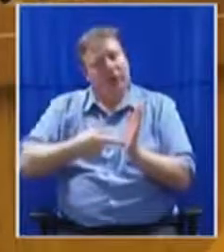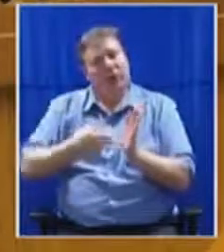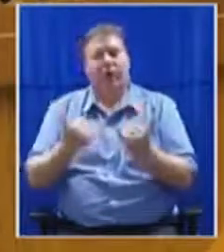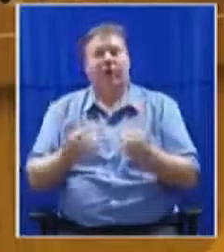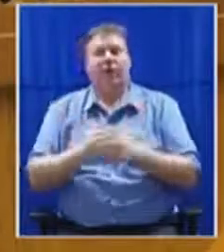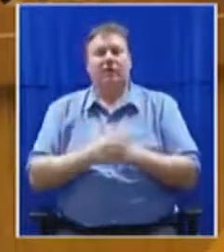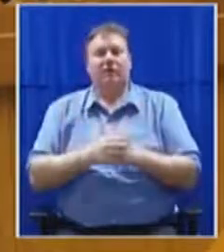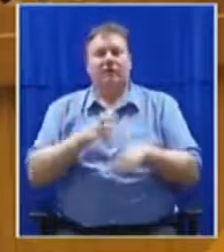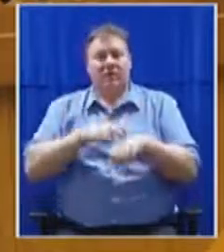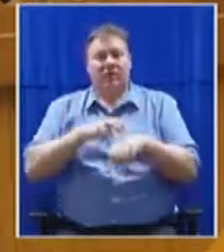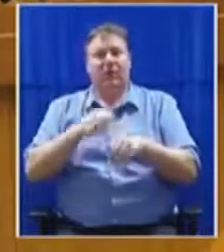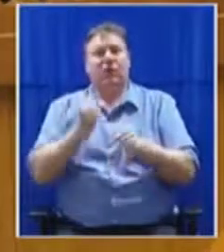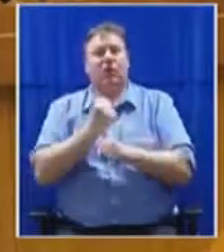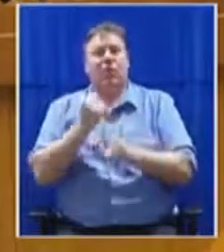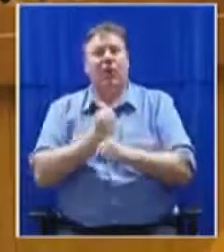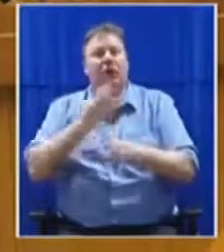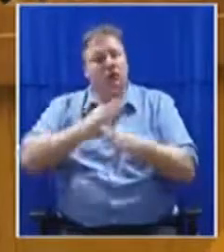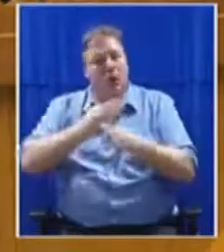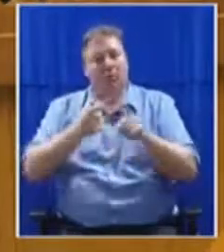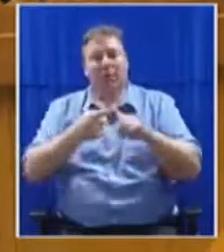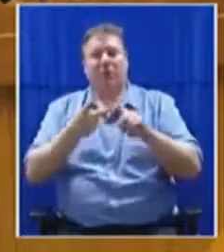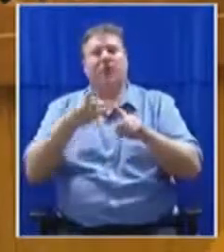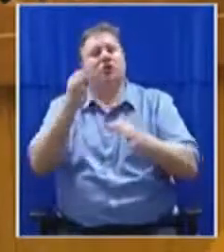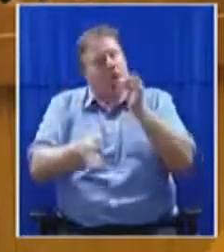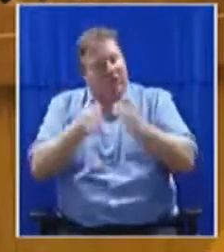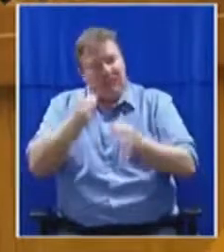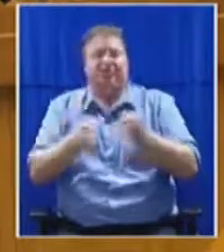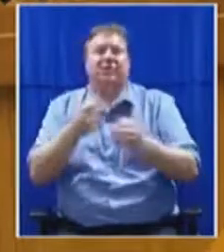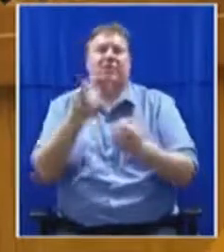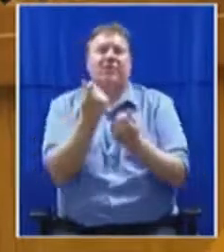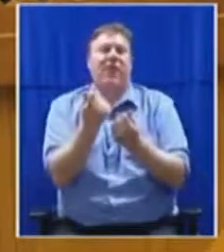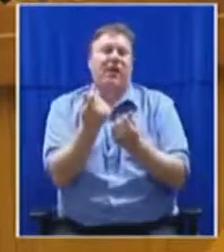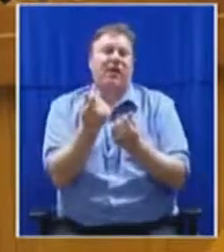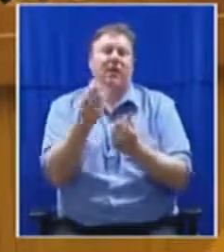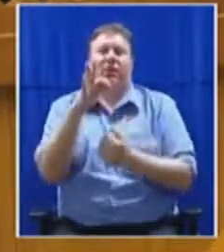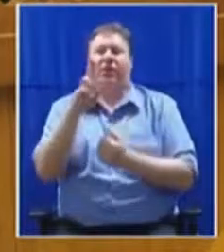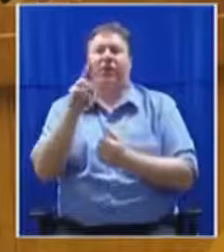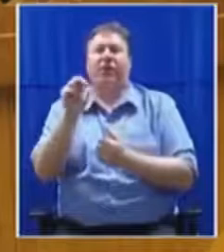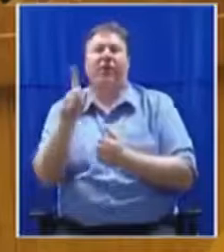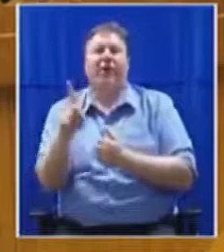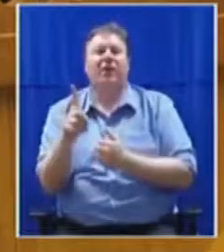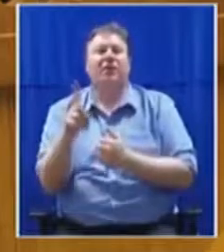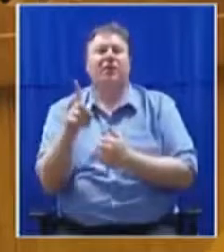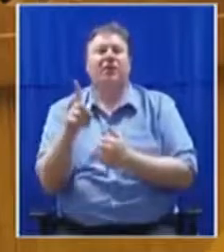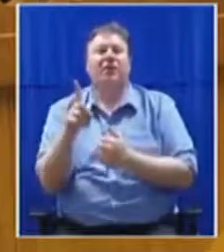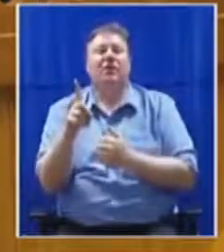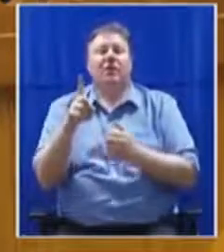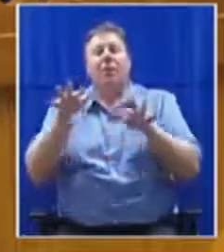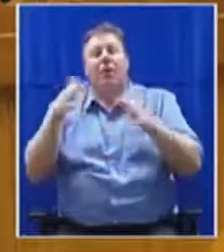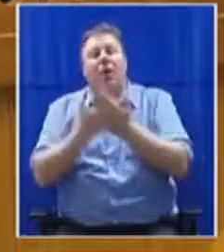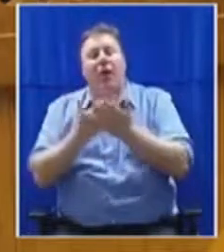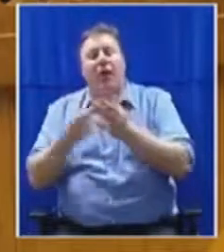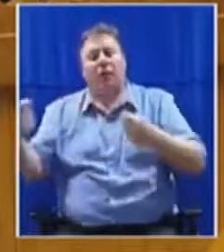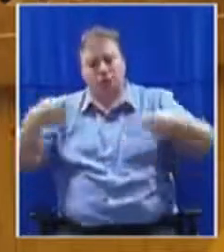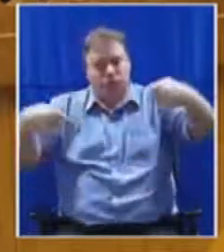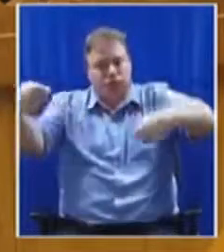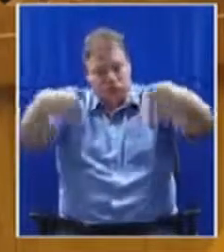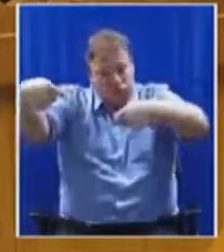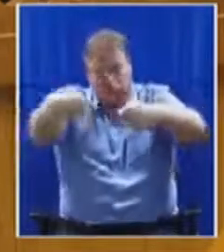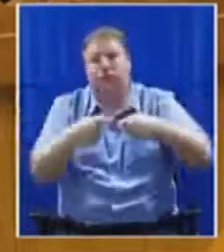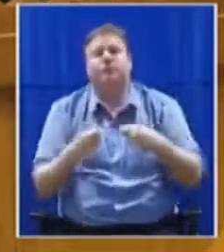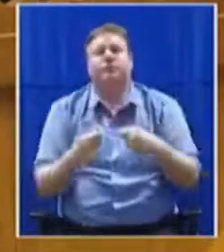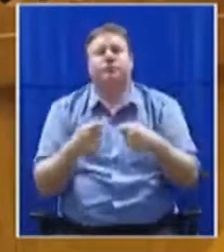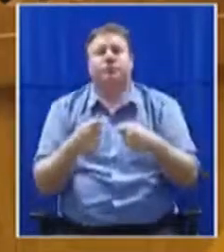jobs and justice fund. We must have a fund in our country that citizens can contribute to that can ensure that it redresses